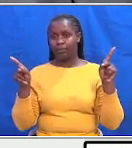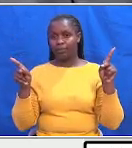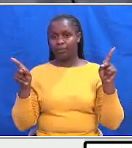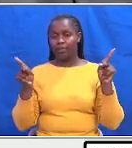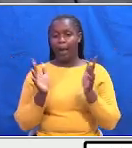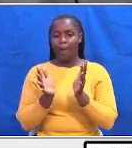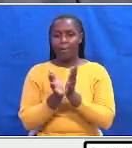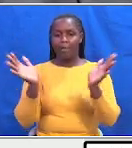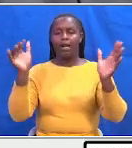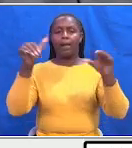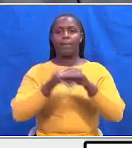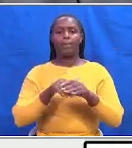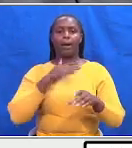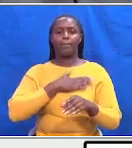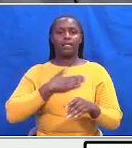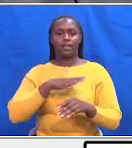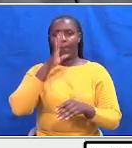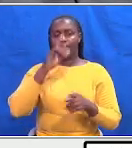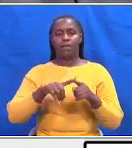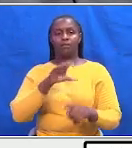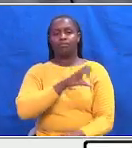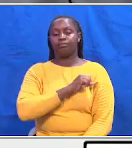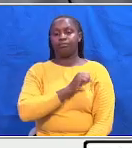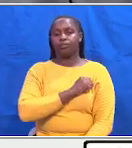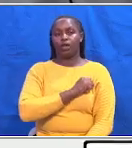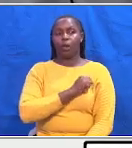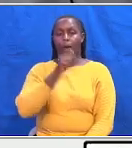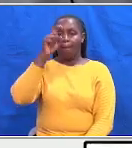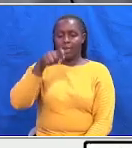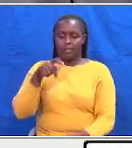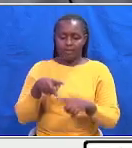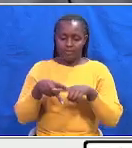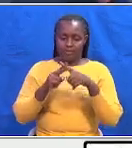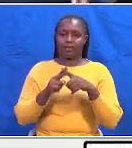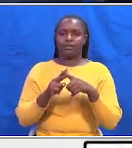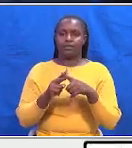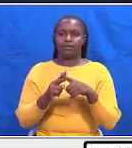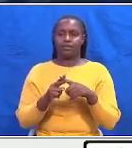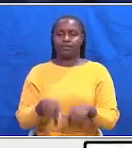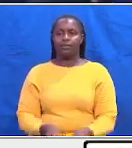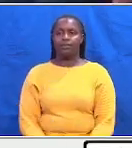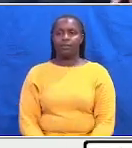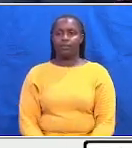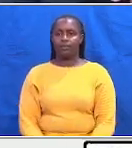Members of the public, be patient with don'ts. We have to fix these issues once and for all.